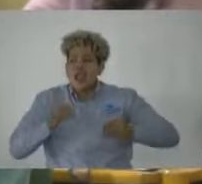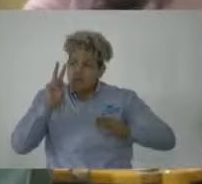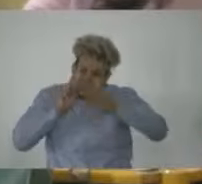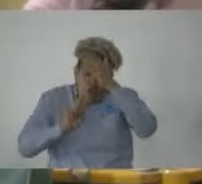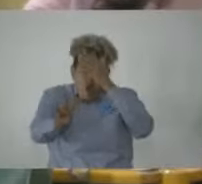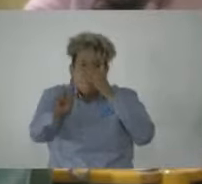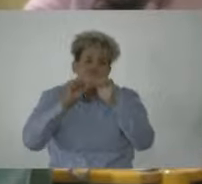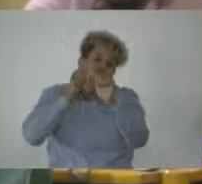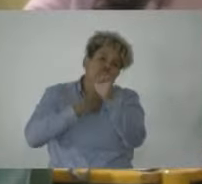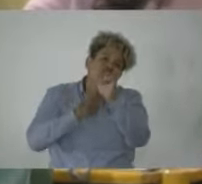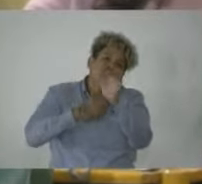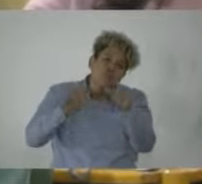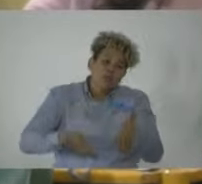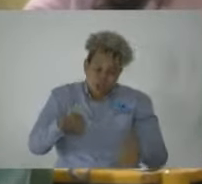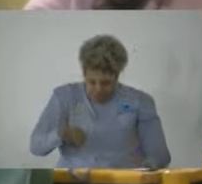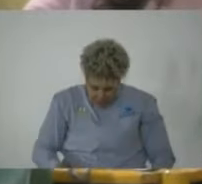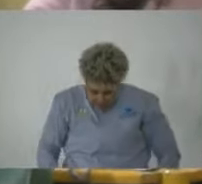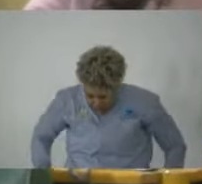per person.